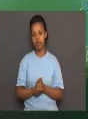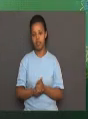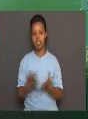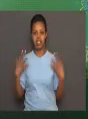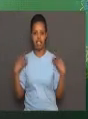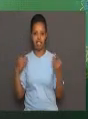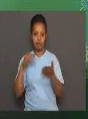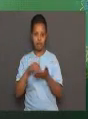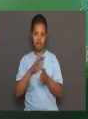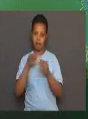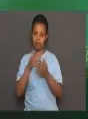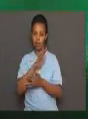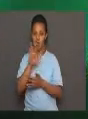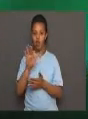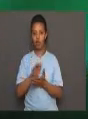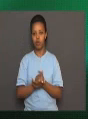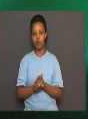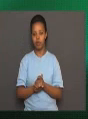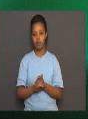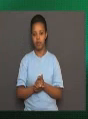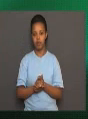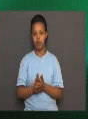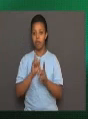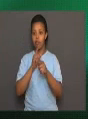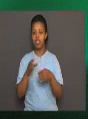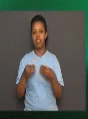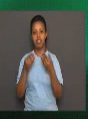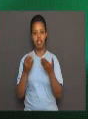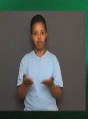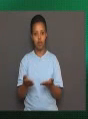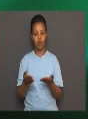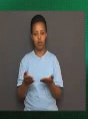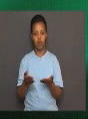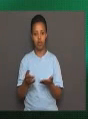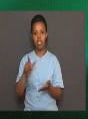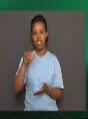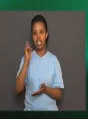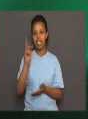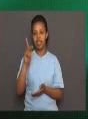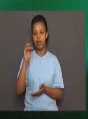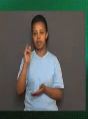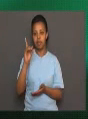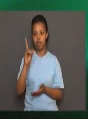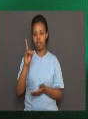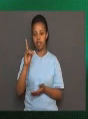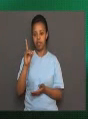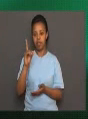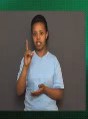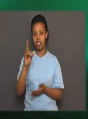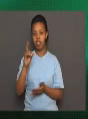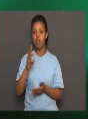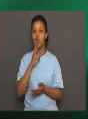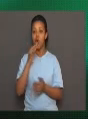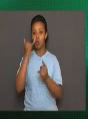Hello again, everyone. If you said that the lipids form a layer on top of